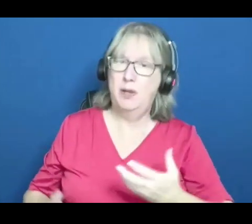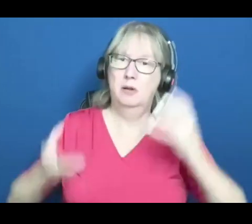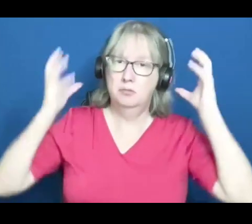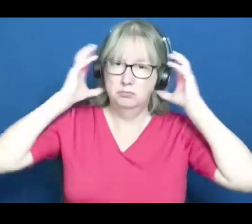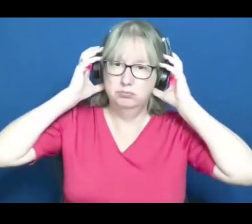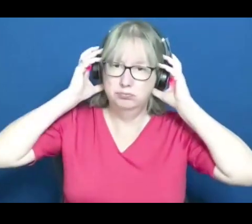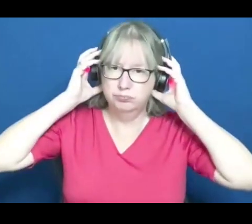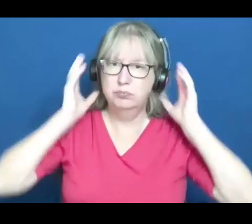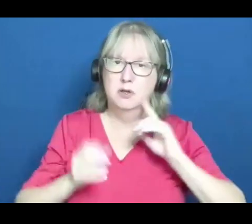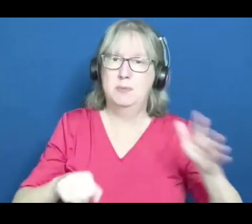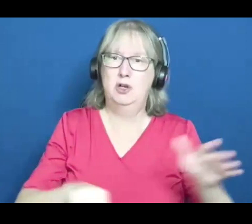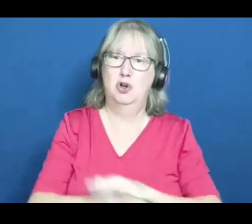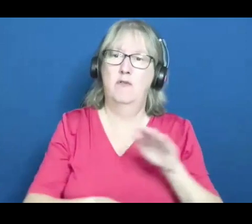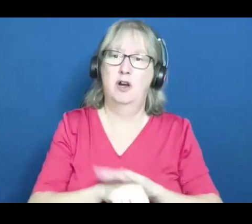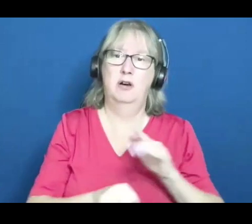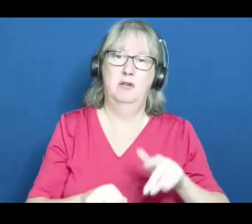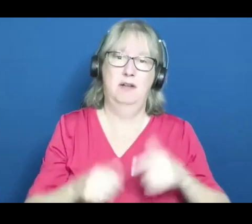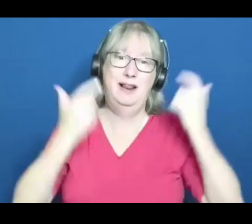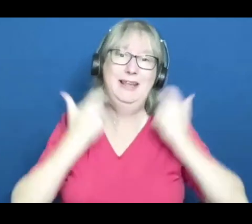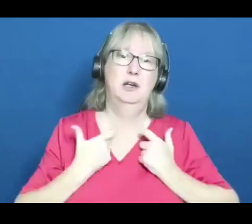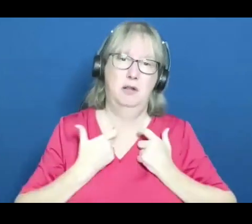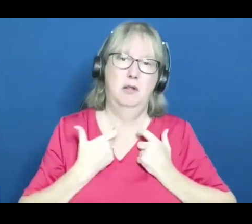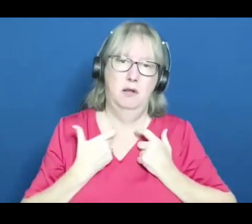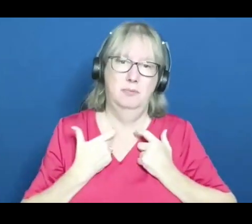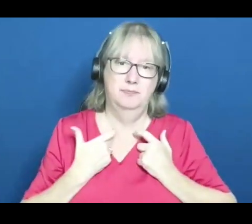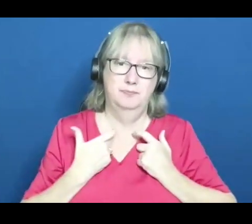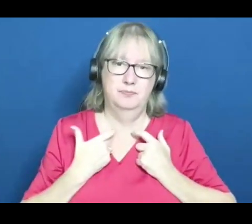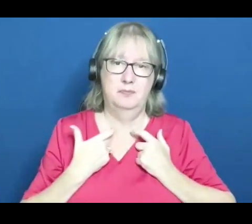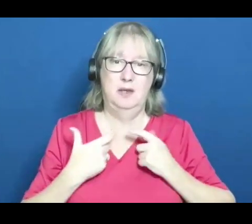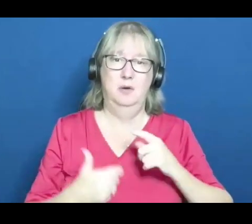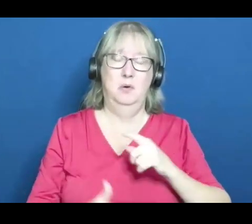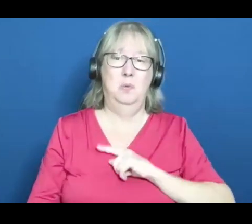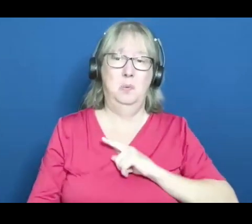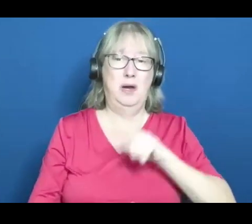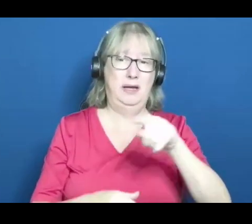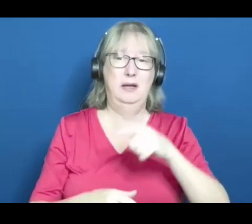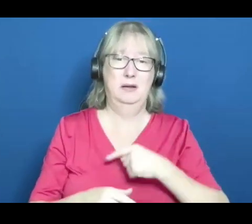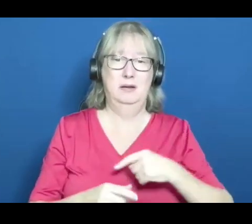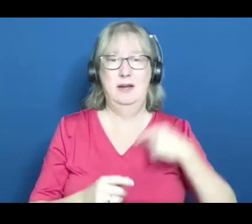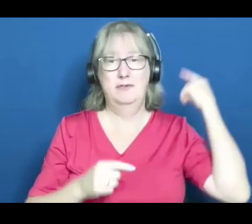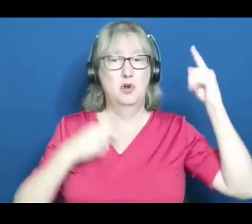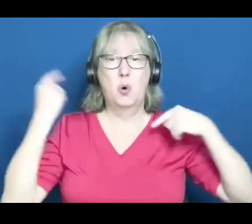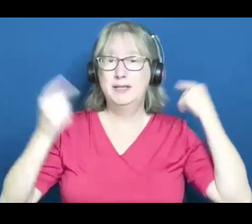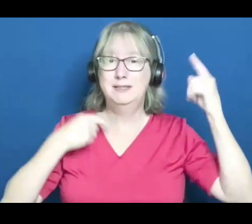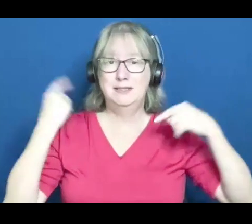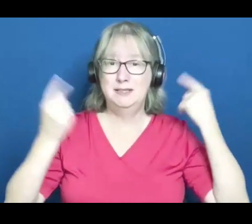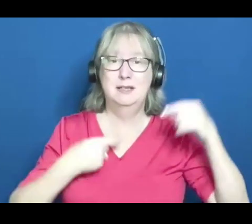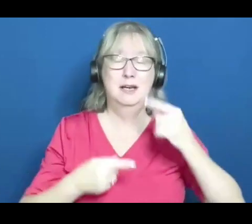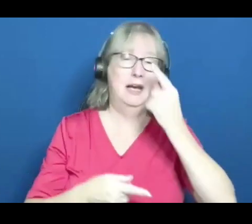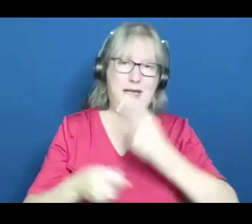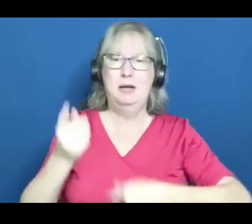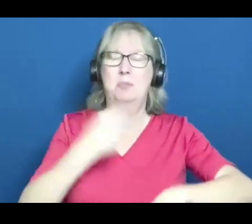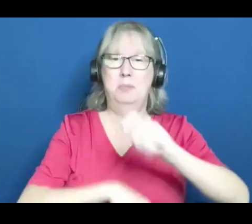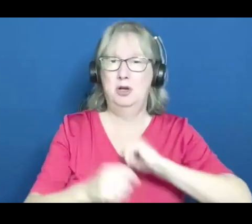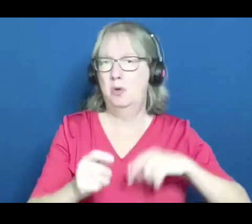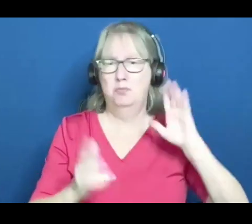that just covers yourself legally, because obviously working in a very, very noisy environment, it can very, very